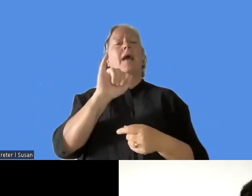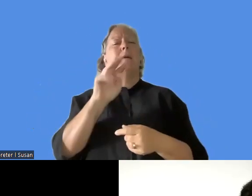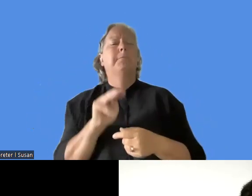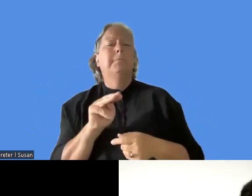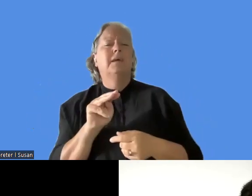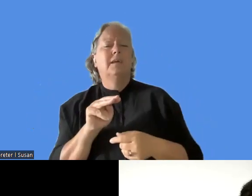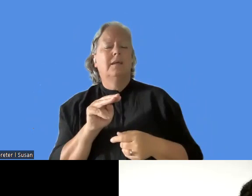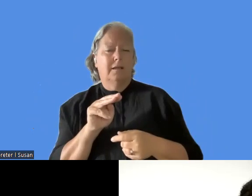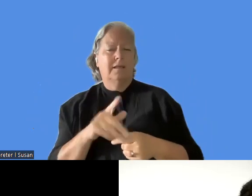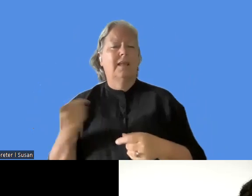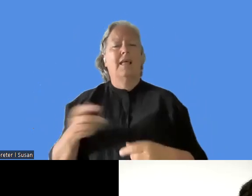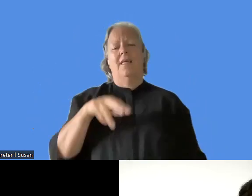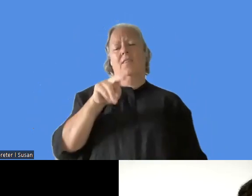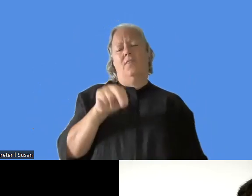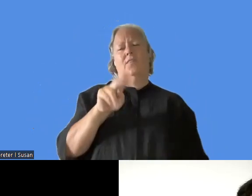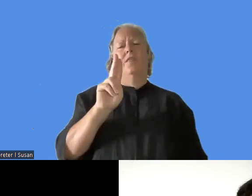Nanjing University.